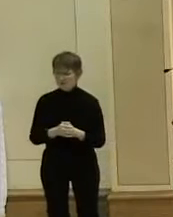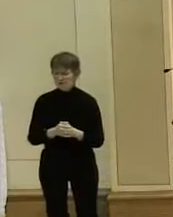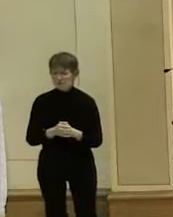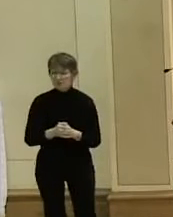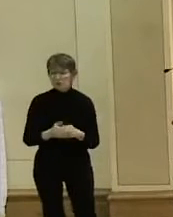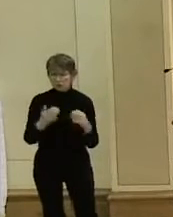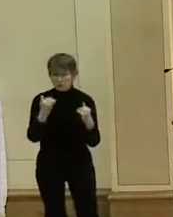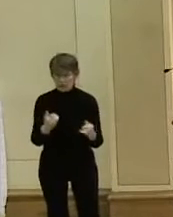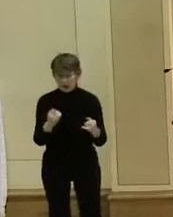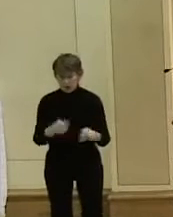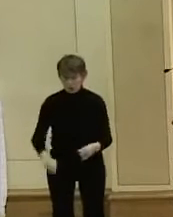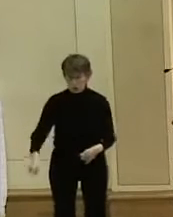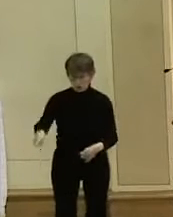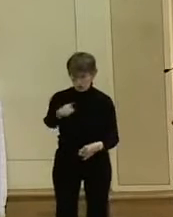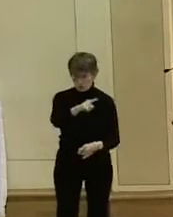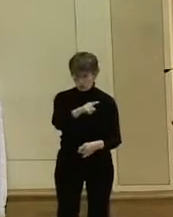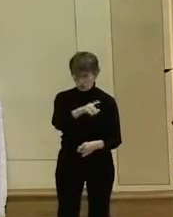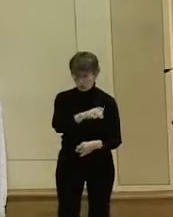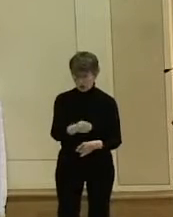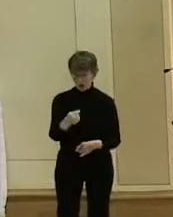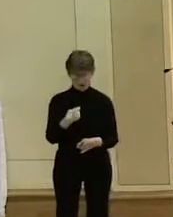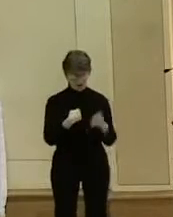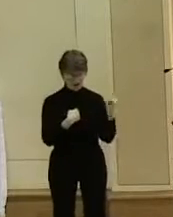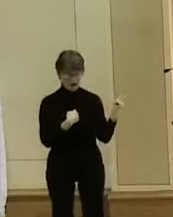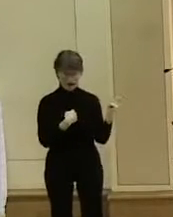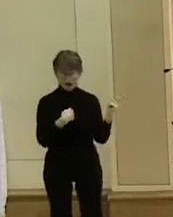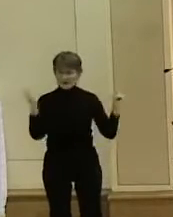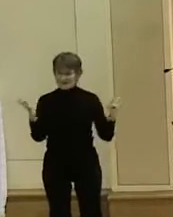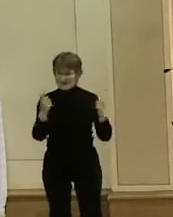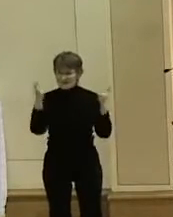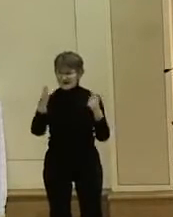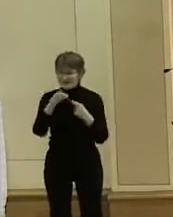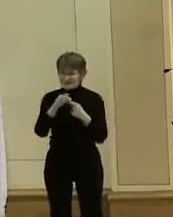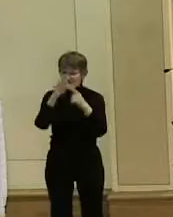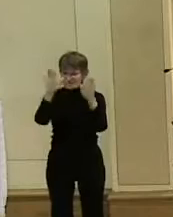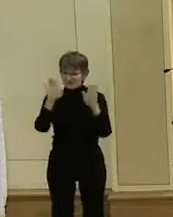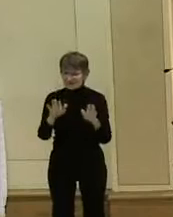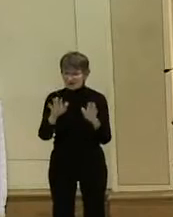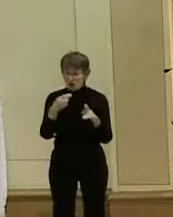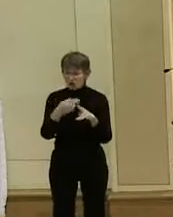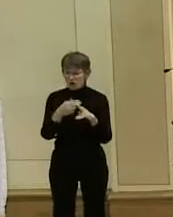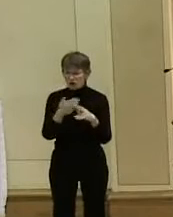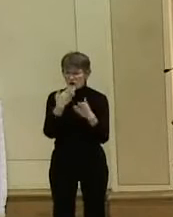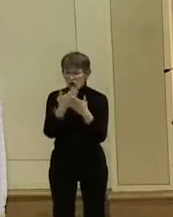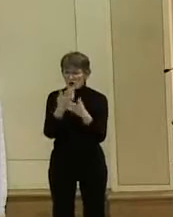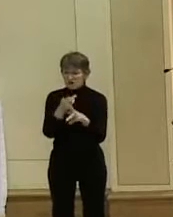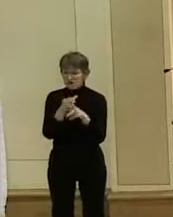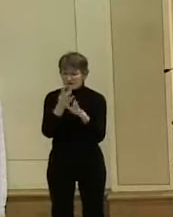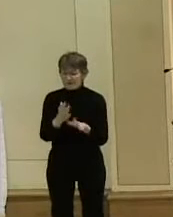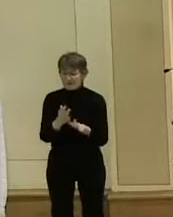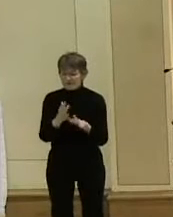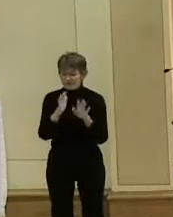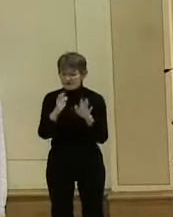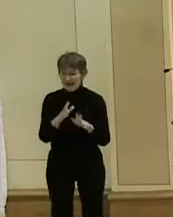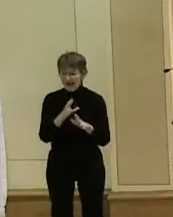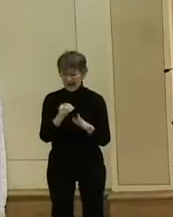Today, you and I celebrate Good Shepherd Sunday, but it is also Easter. Happy Easter.